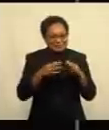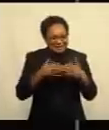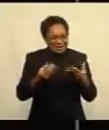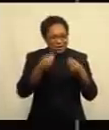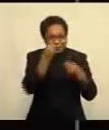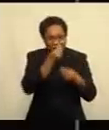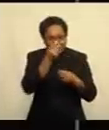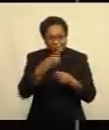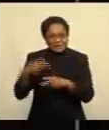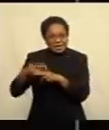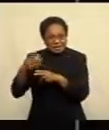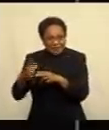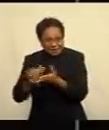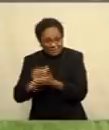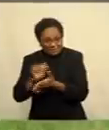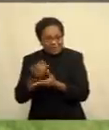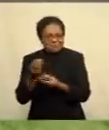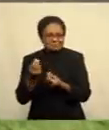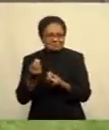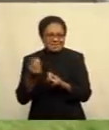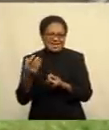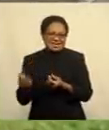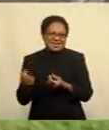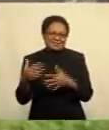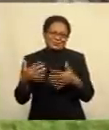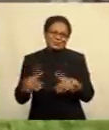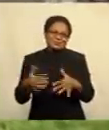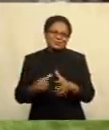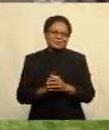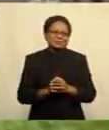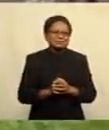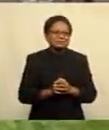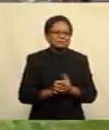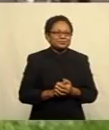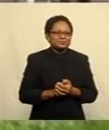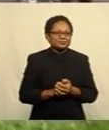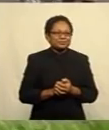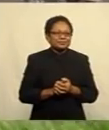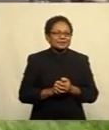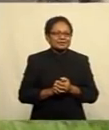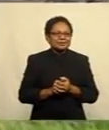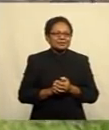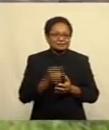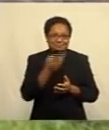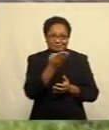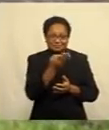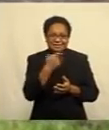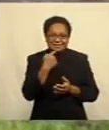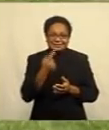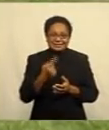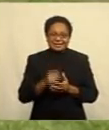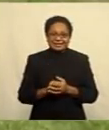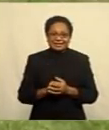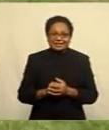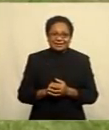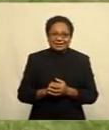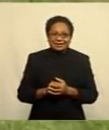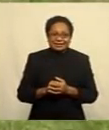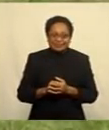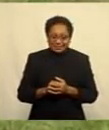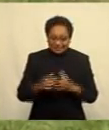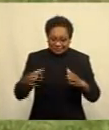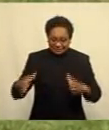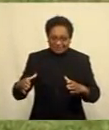farmers earning an income. Botui Kolindisi says they farm for their family but those in the containment area